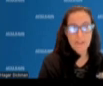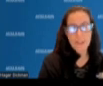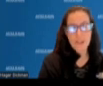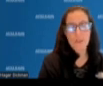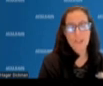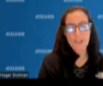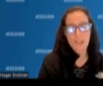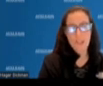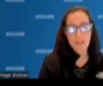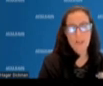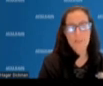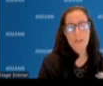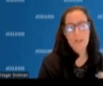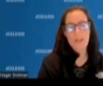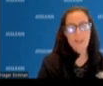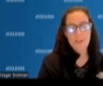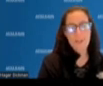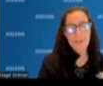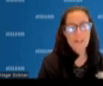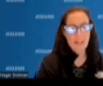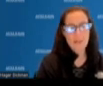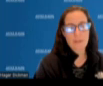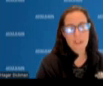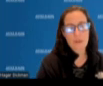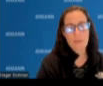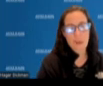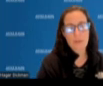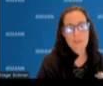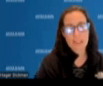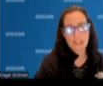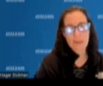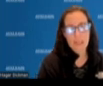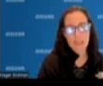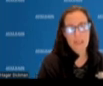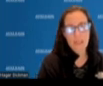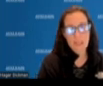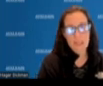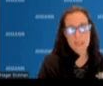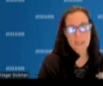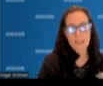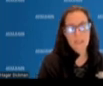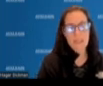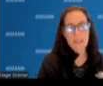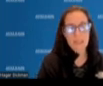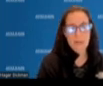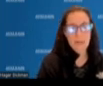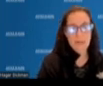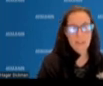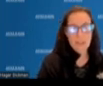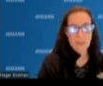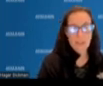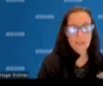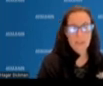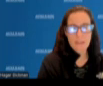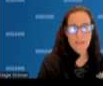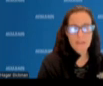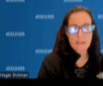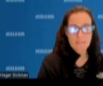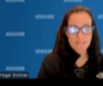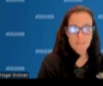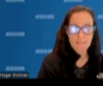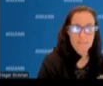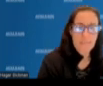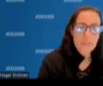member of Congress, and you can tell them on the phone right now that you oppose any Medicaid cuts, and that you